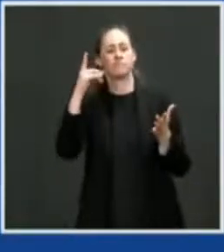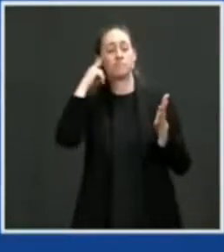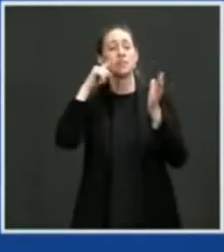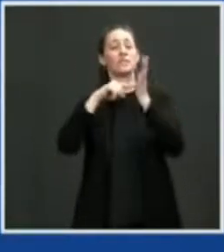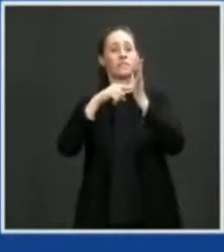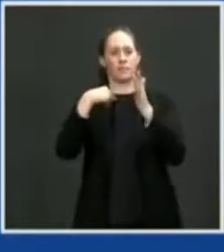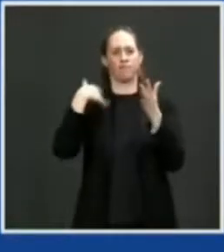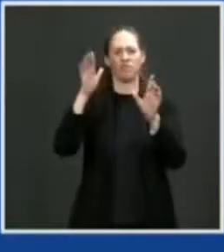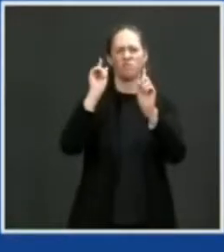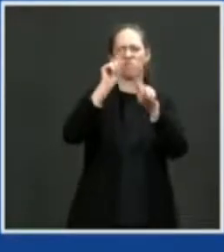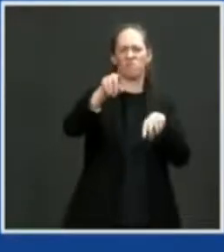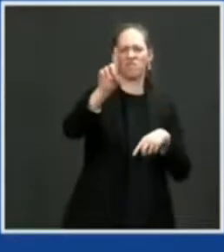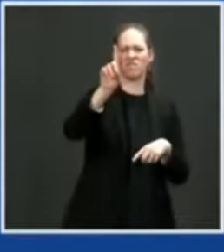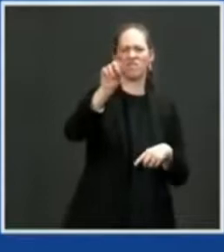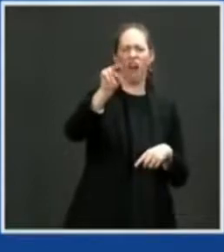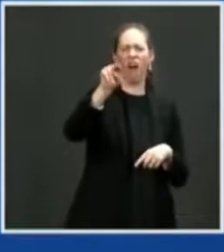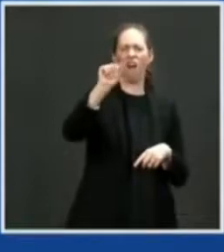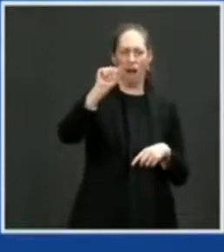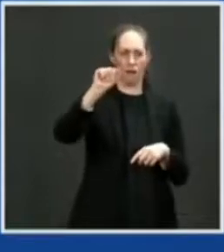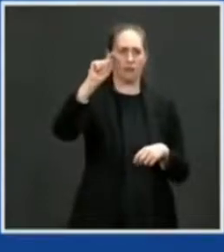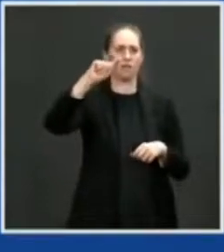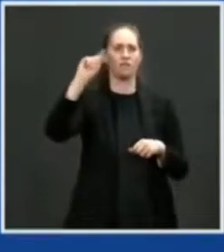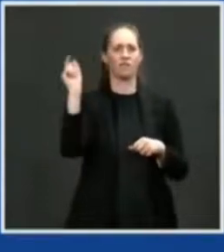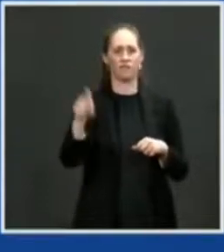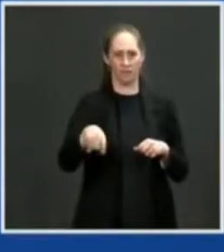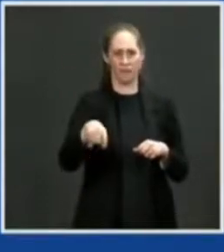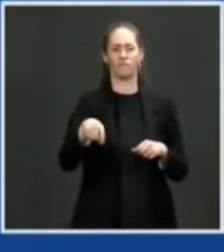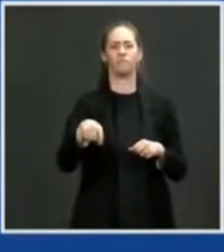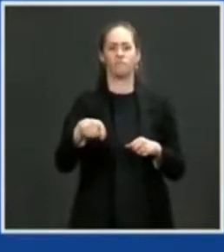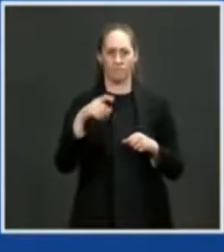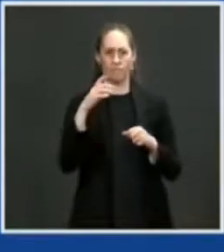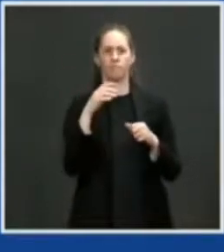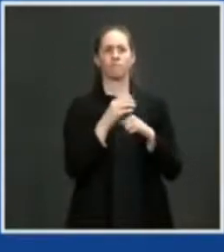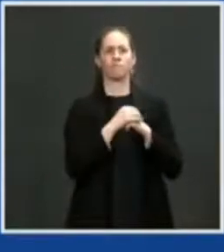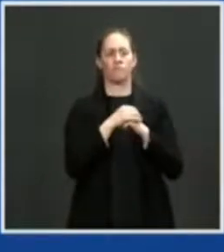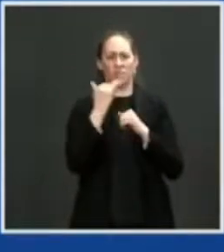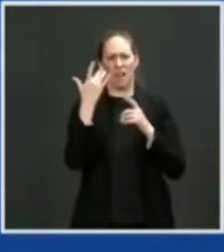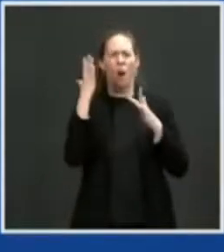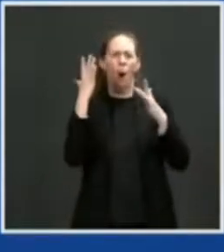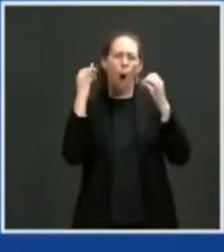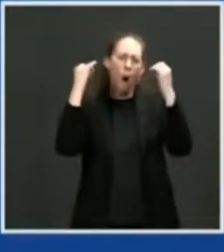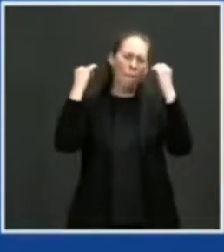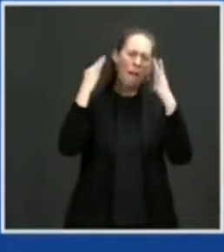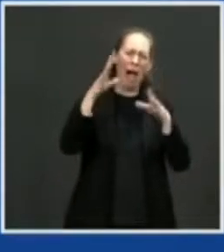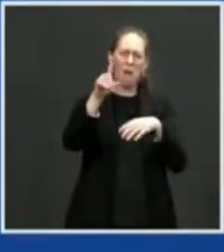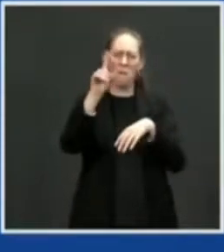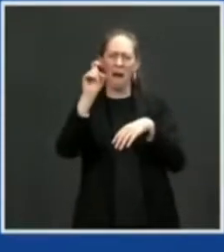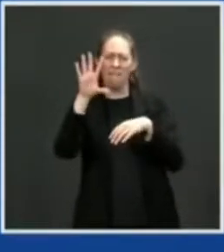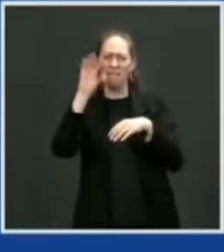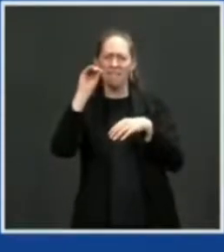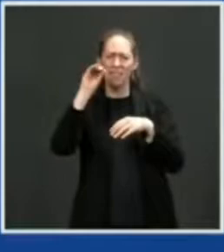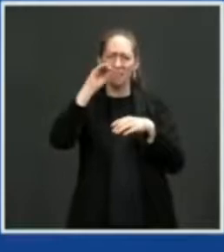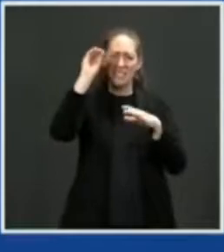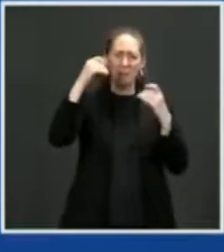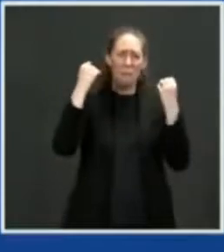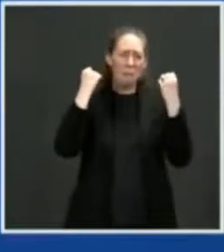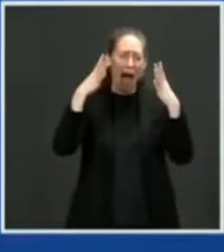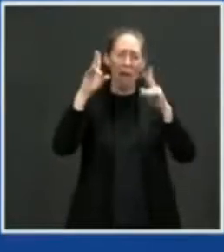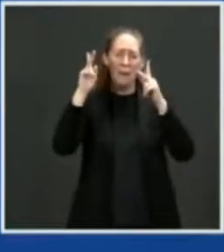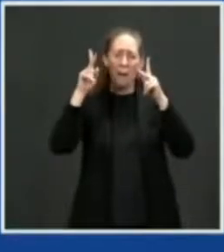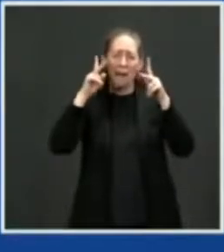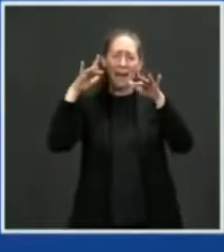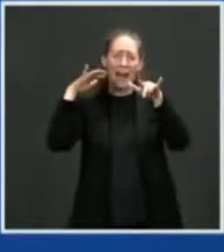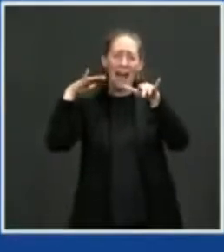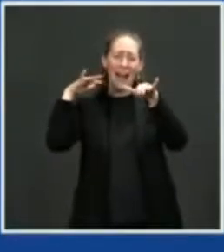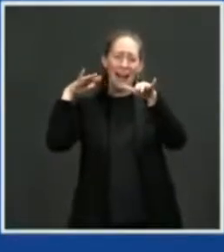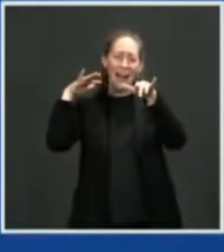1,556% capacity Yep. right now with mostly unaccompanied minors. There are Yep. kids that are sleeping on floors. They are packed into these pods. American